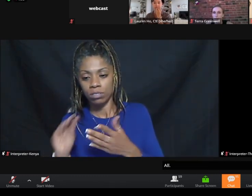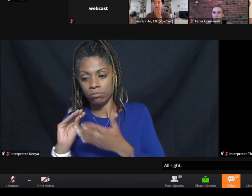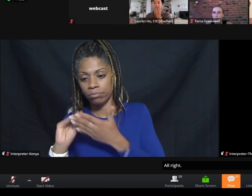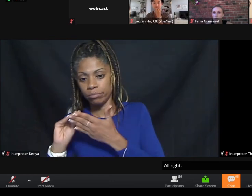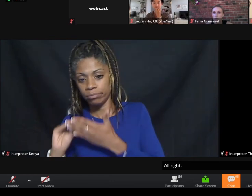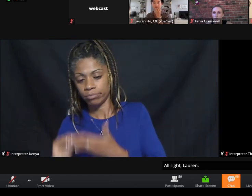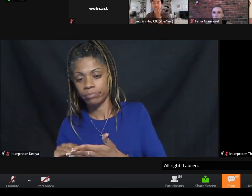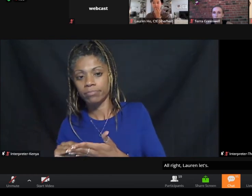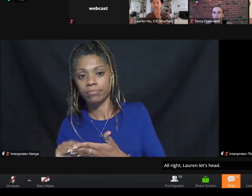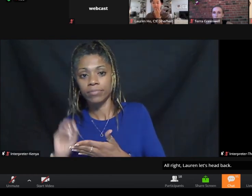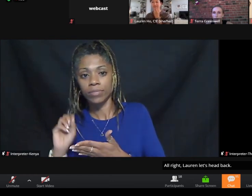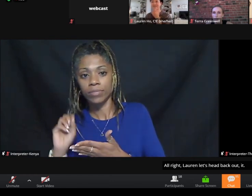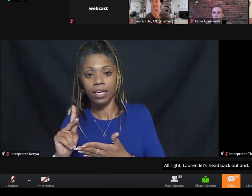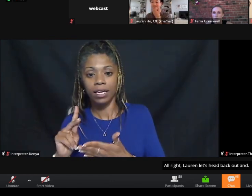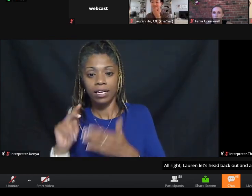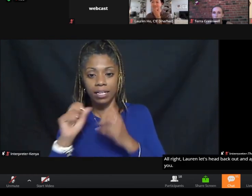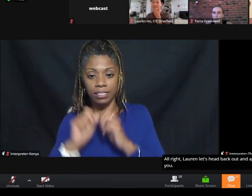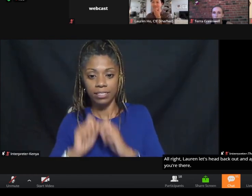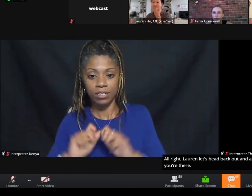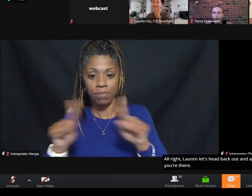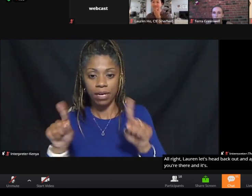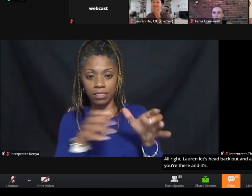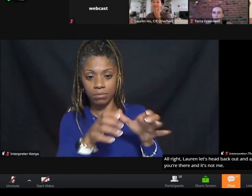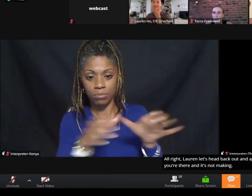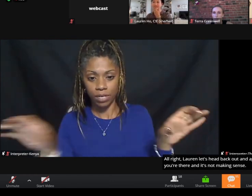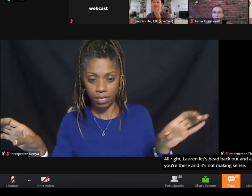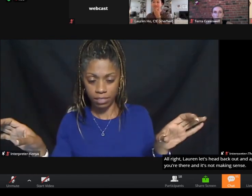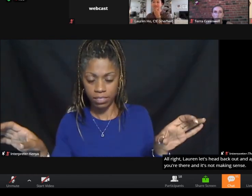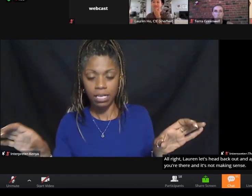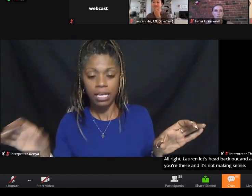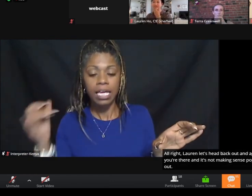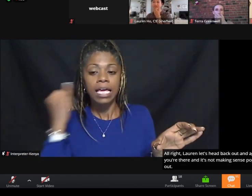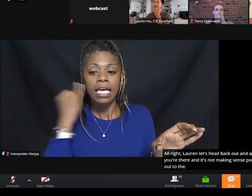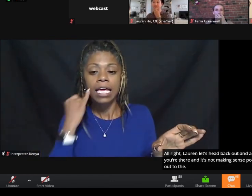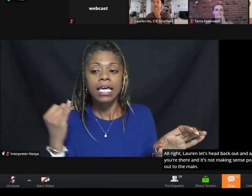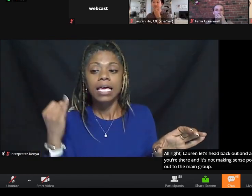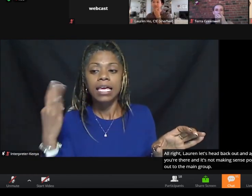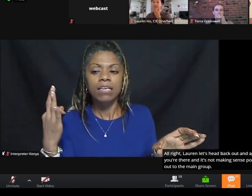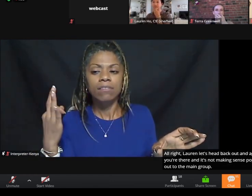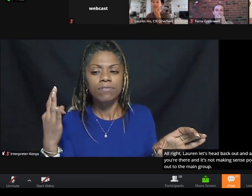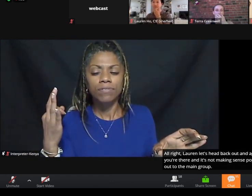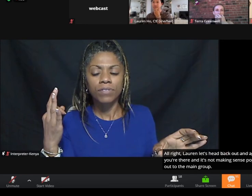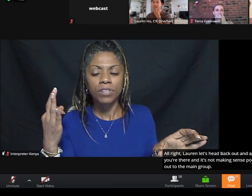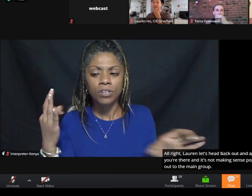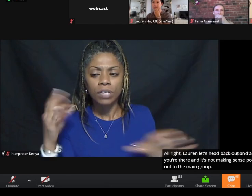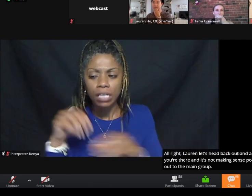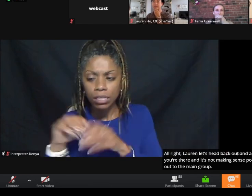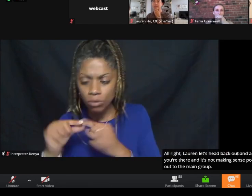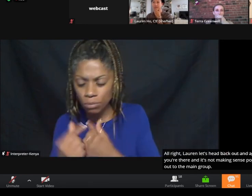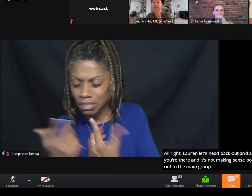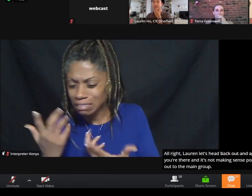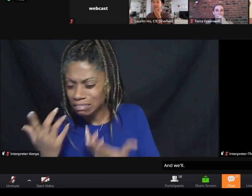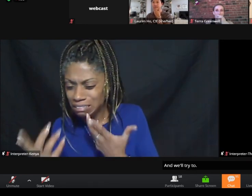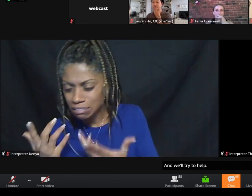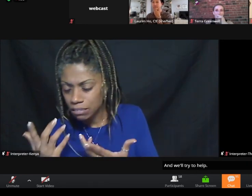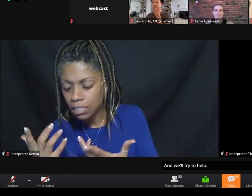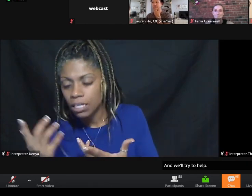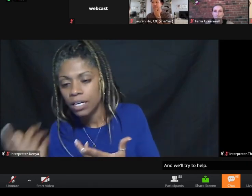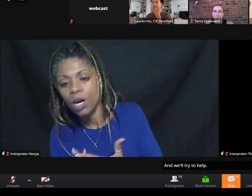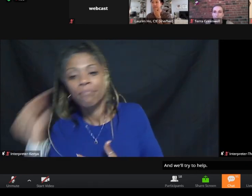All right, Lauren, let's head back out. And again, if you're there and it's not making sense, pop back out to the main group and we'll try to